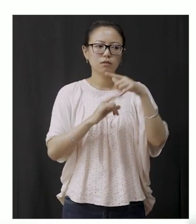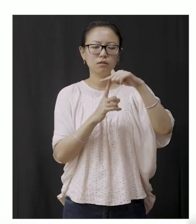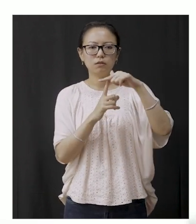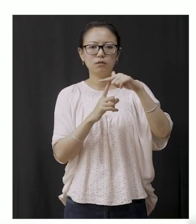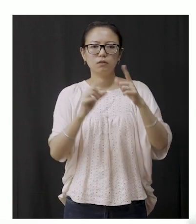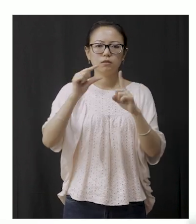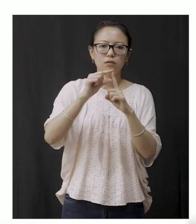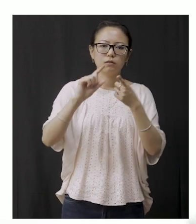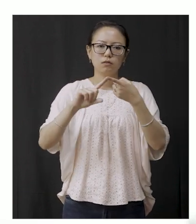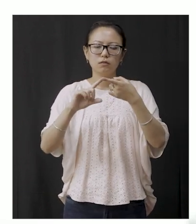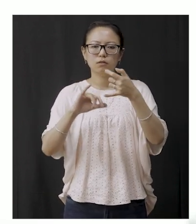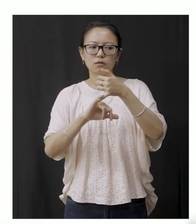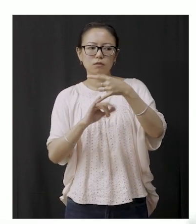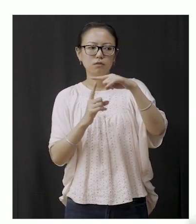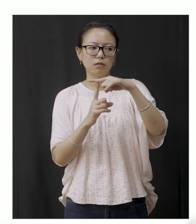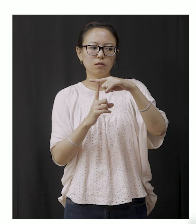sight,